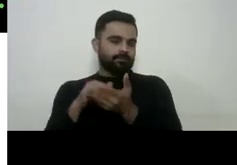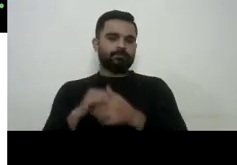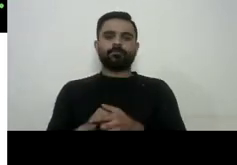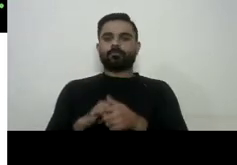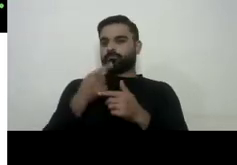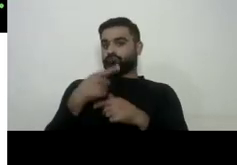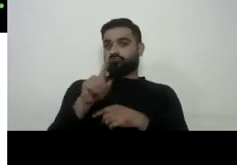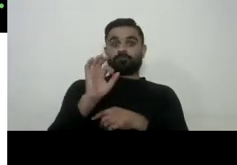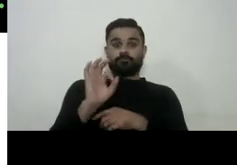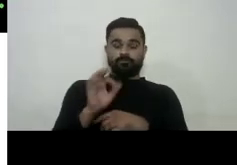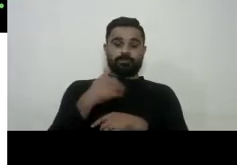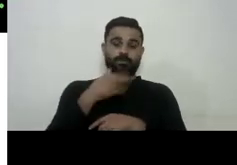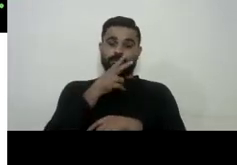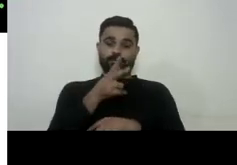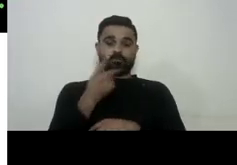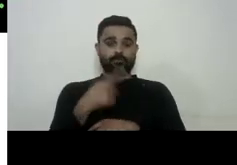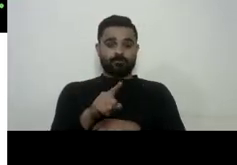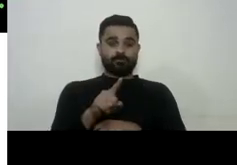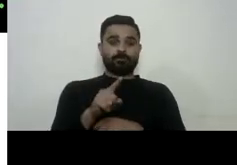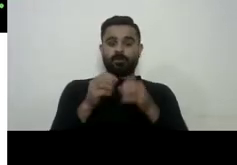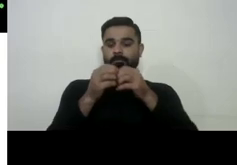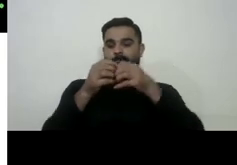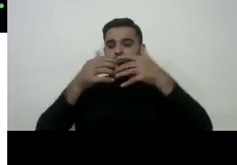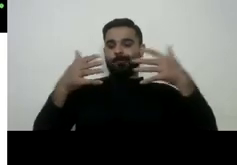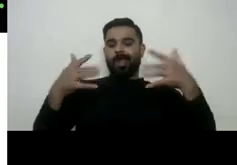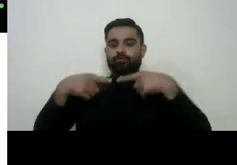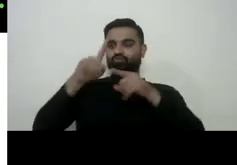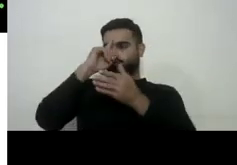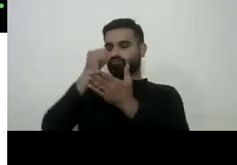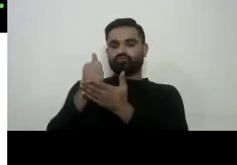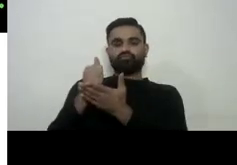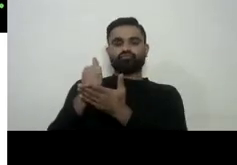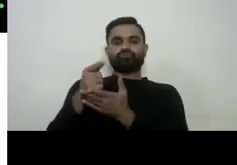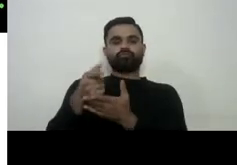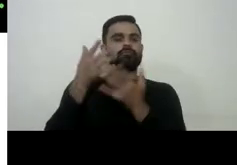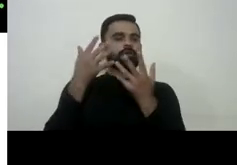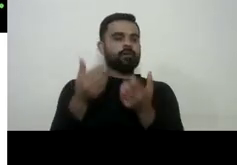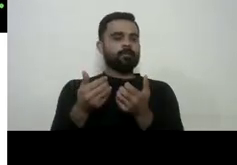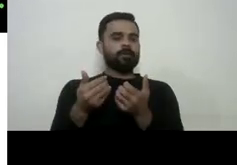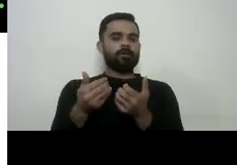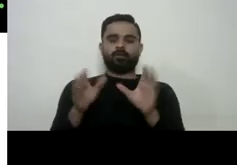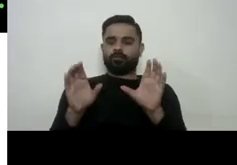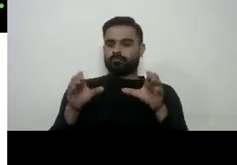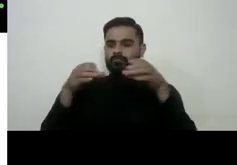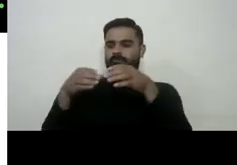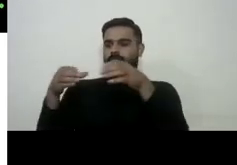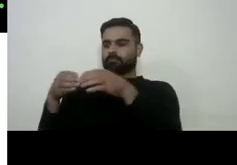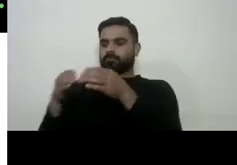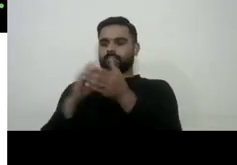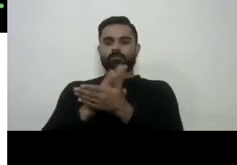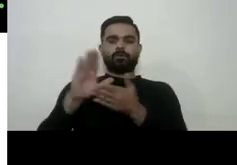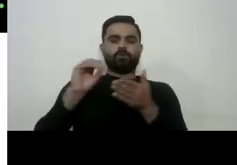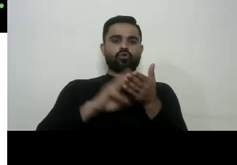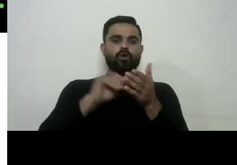All right, so like I said, it's largely up to you to decide whether you want a heterogeneous group or a homogeneous